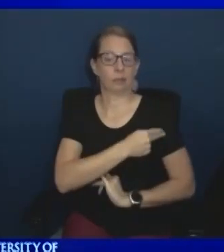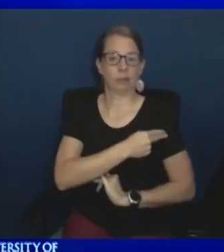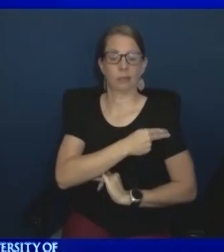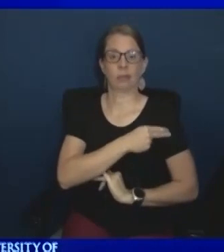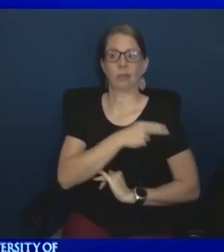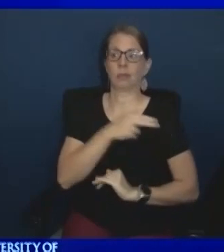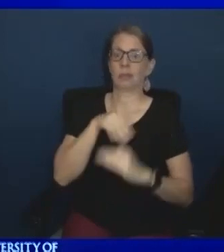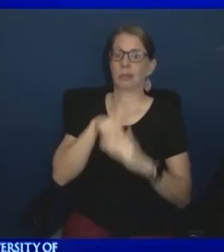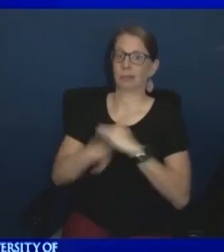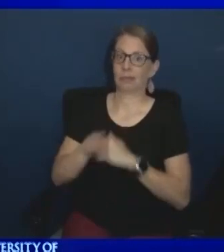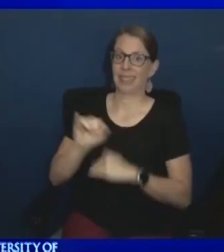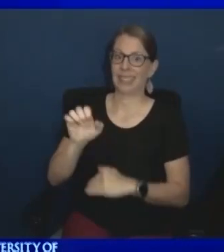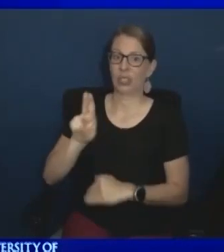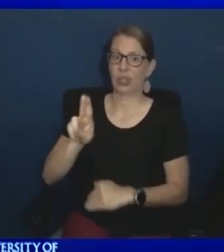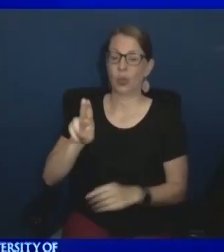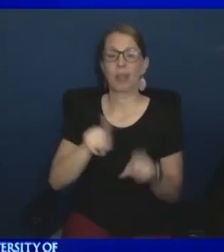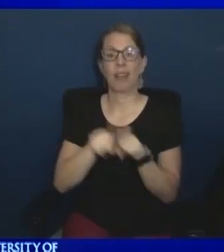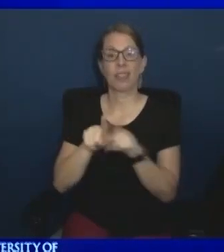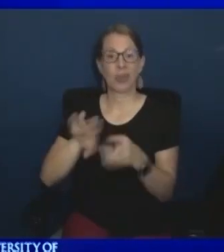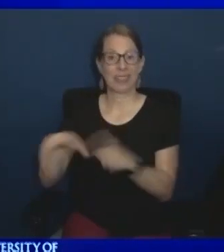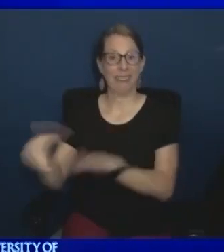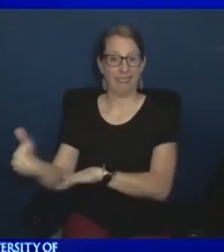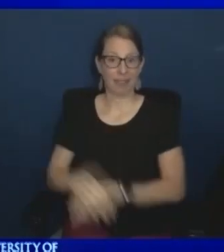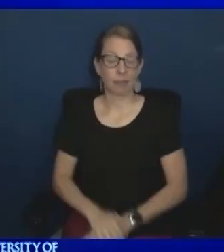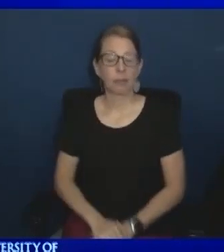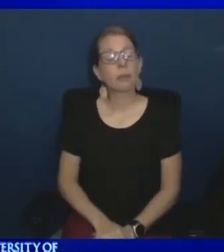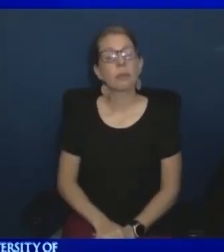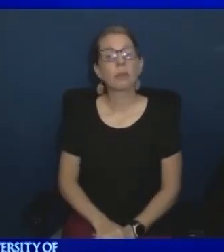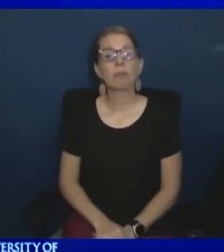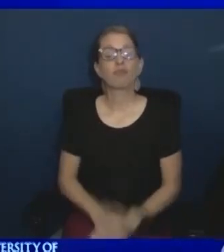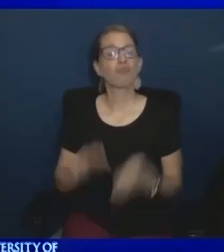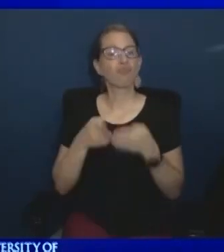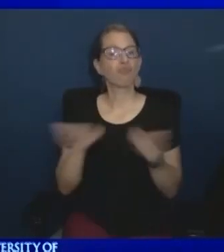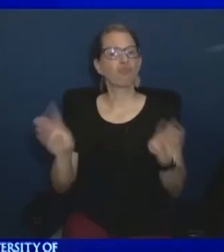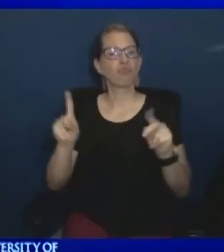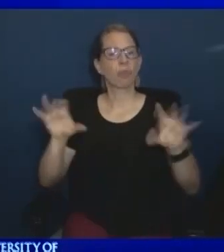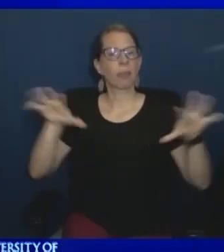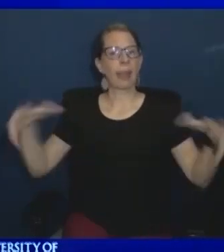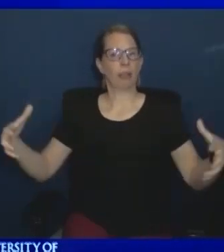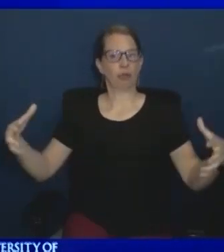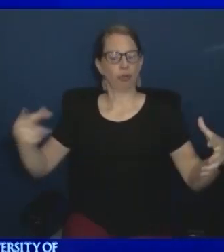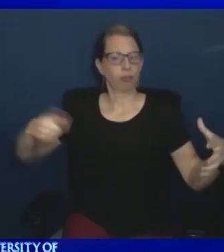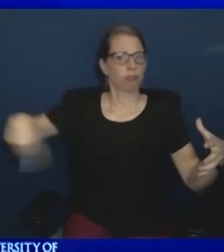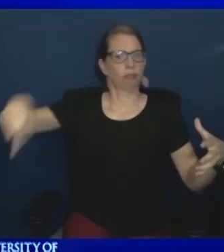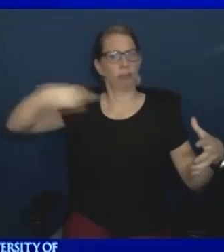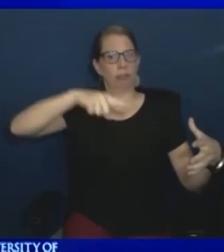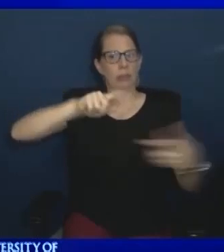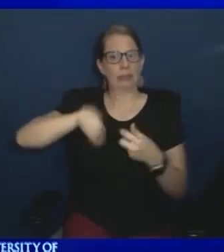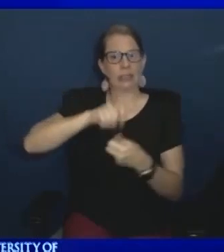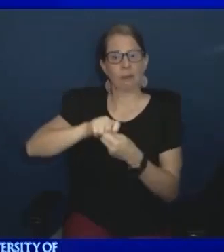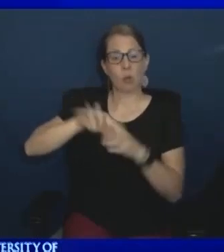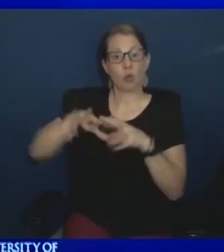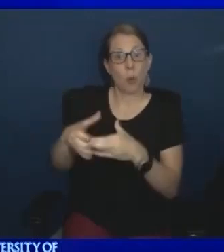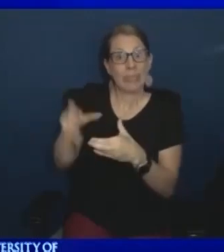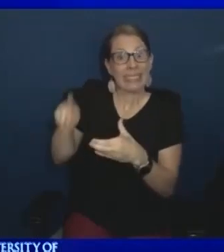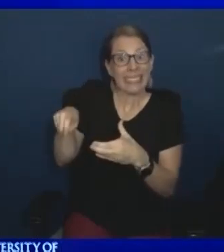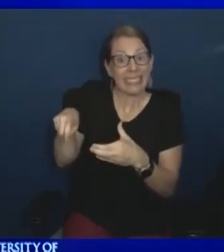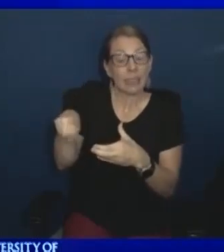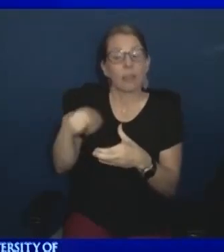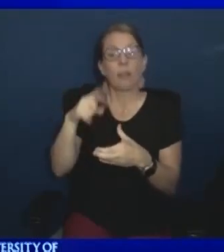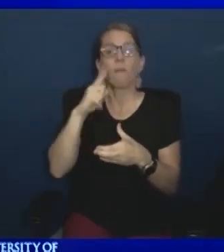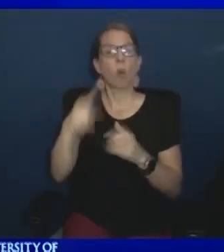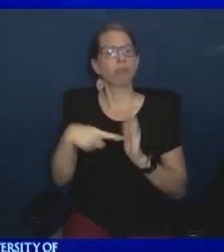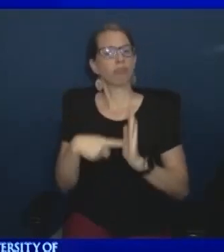dying. Now, within the general population, are there certain groups that may need it? For instance, if you are an older